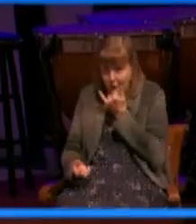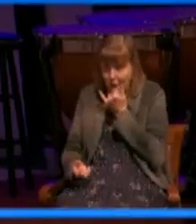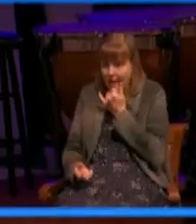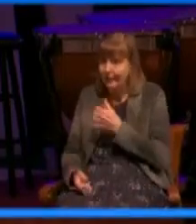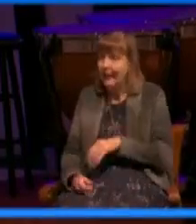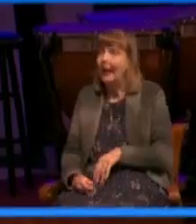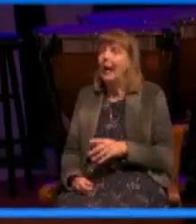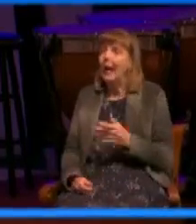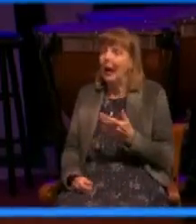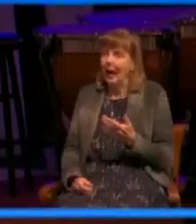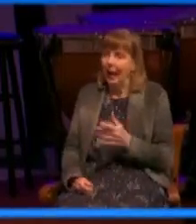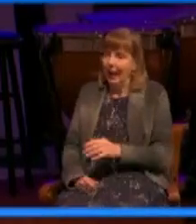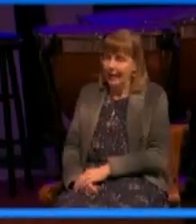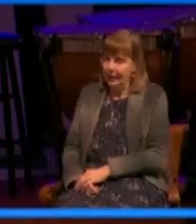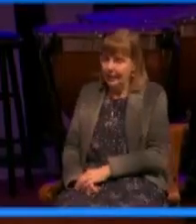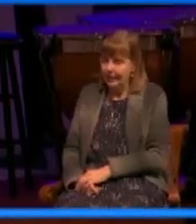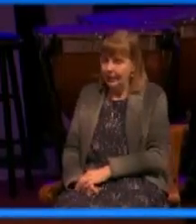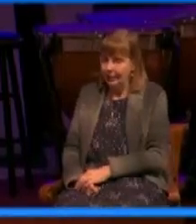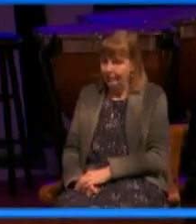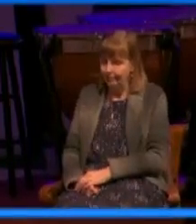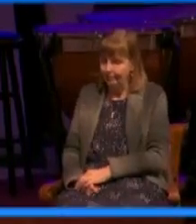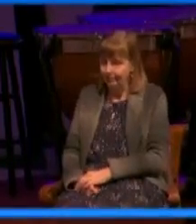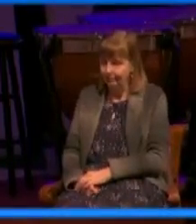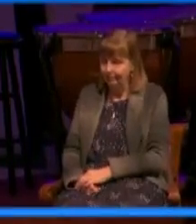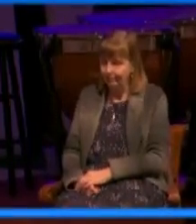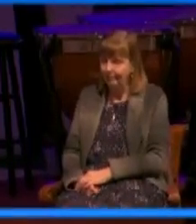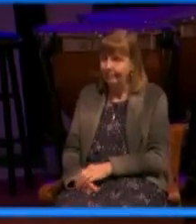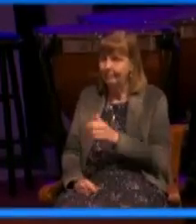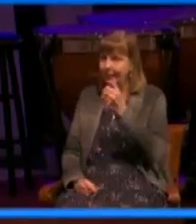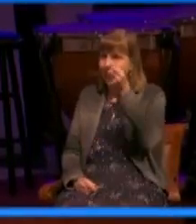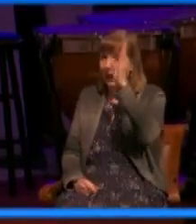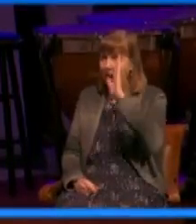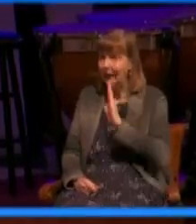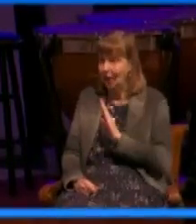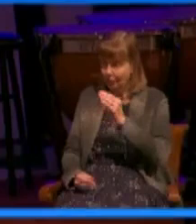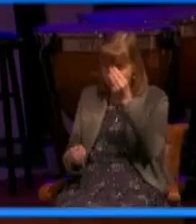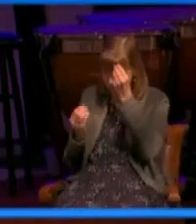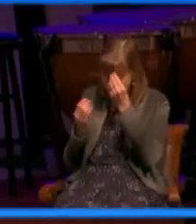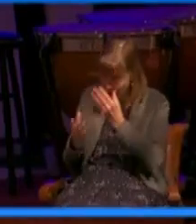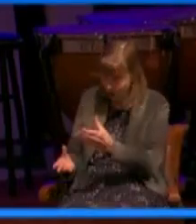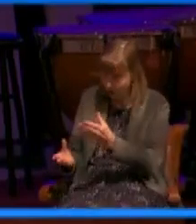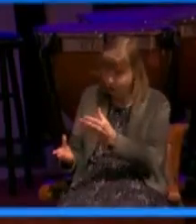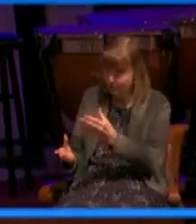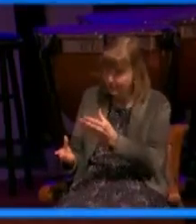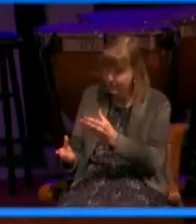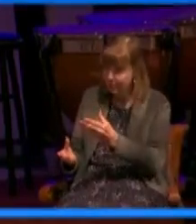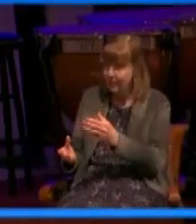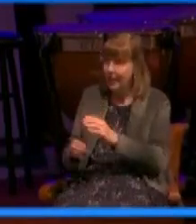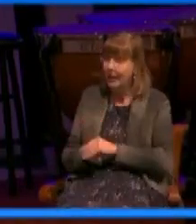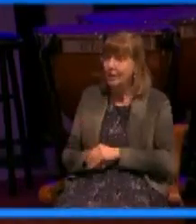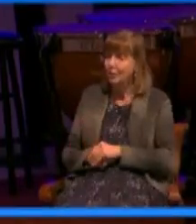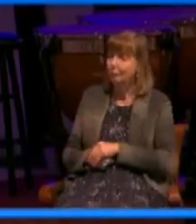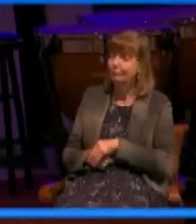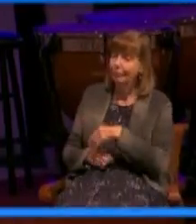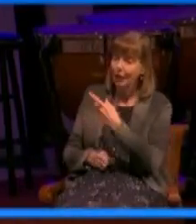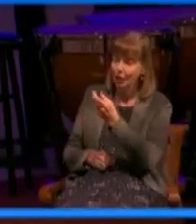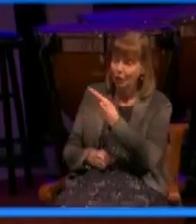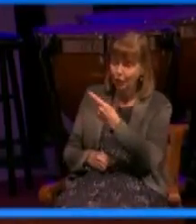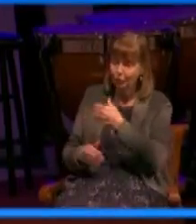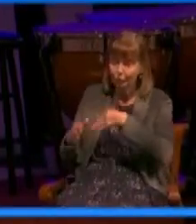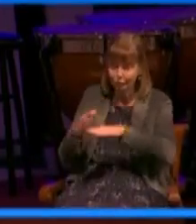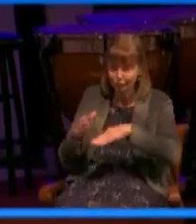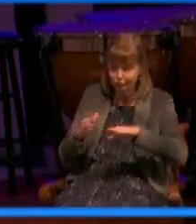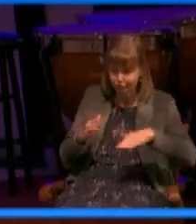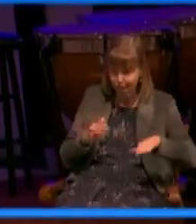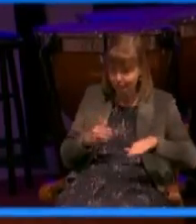line, not directly from her, but from her line, and this offspring will crush the serpent's head, the serpent being Satan. This